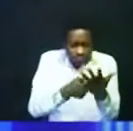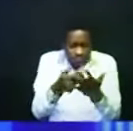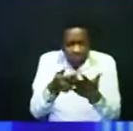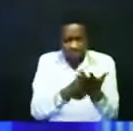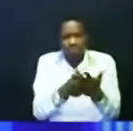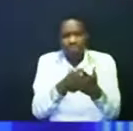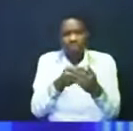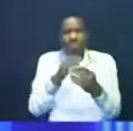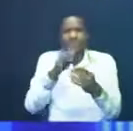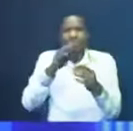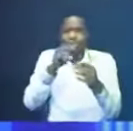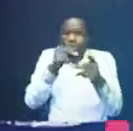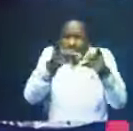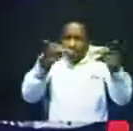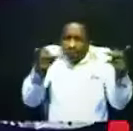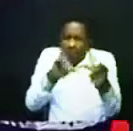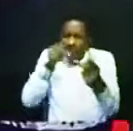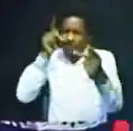the destination.